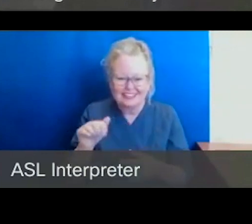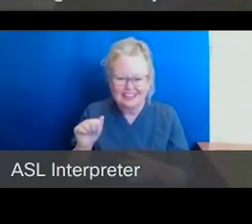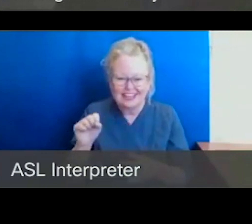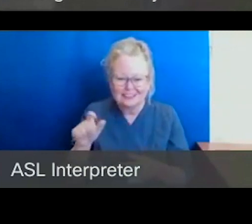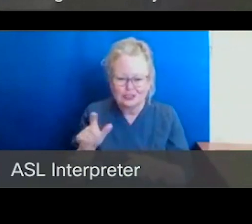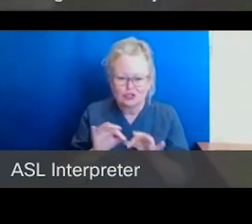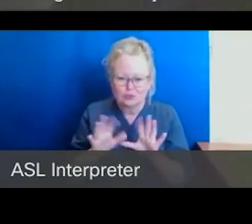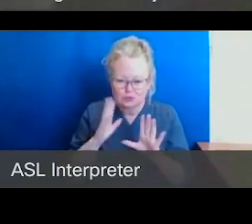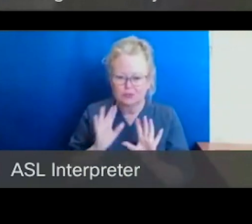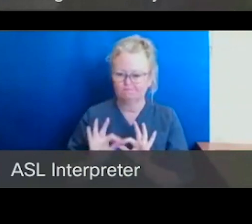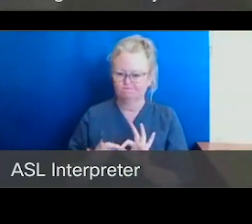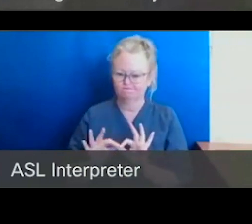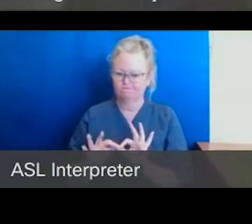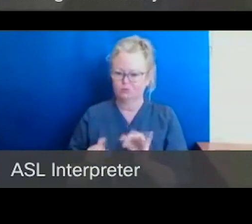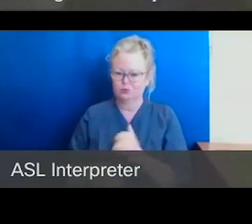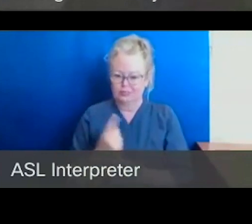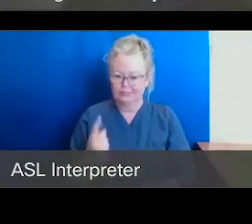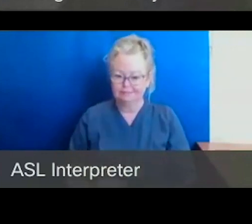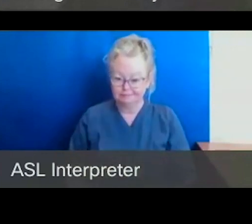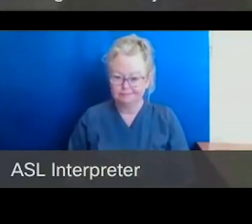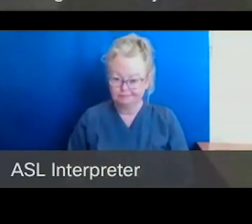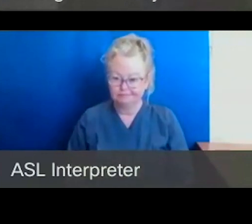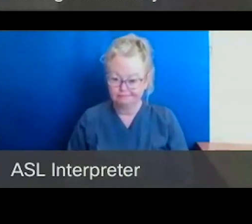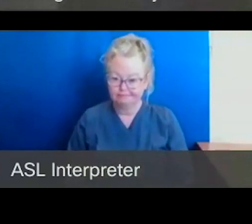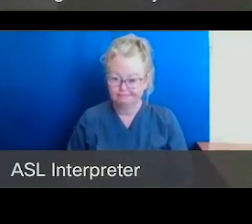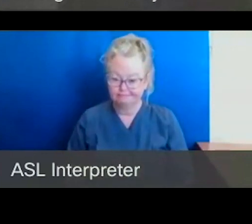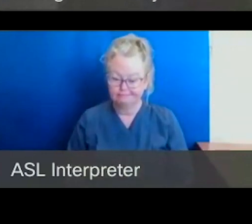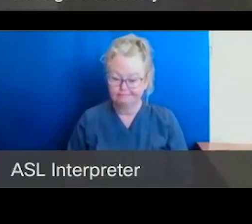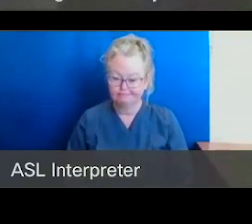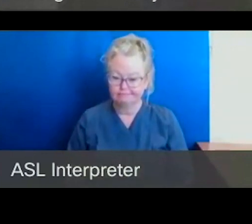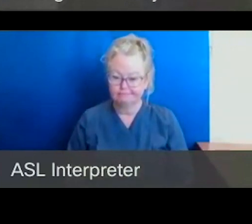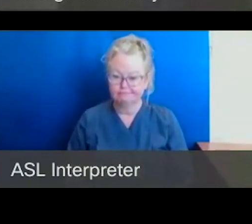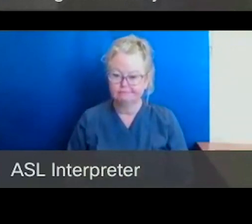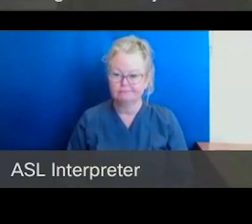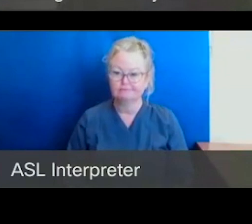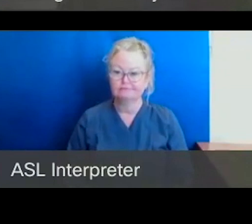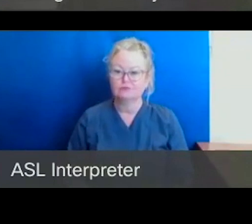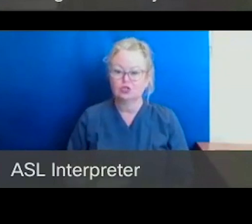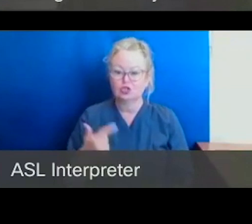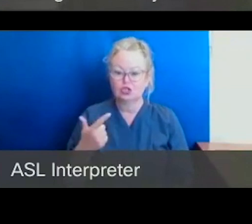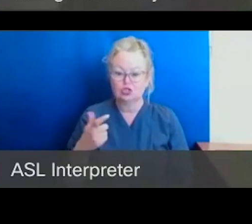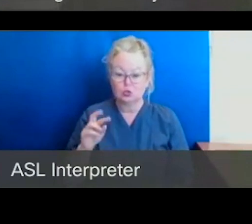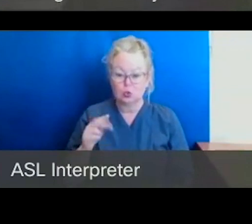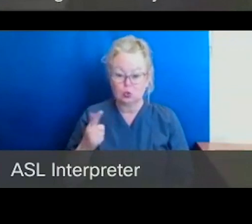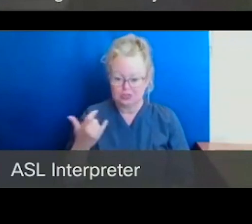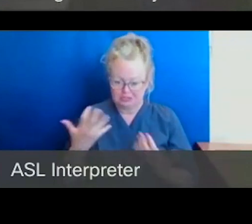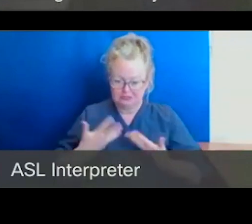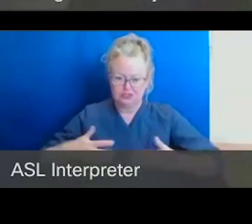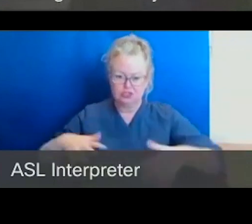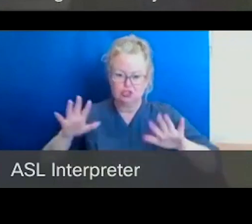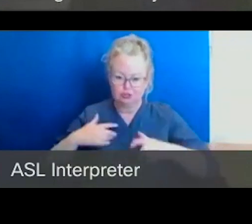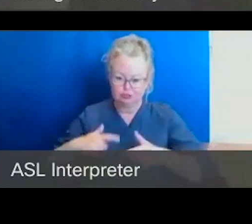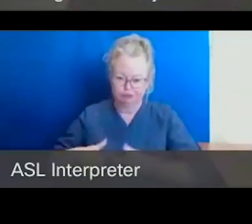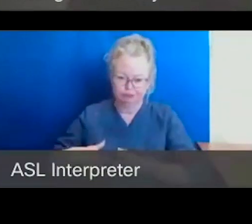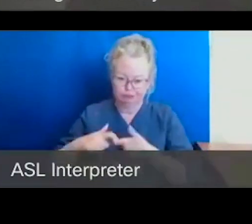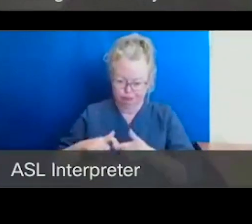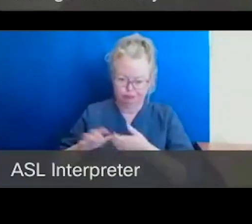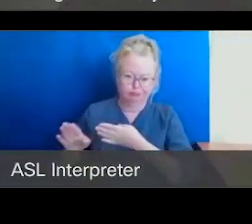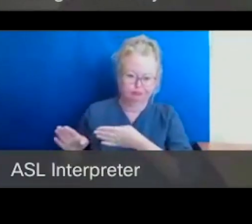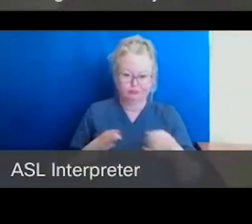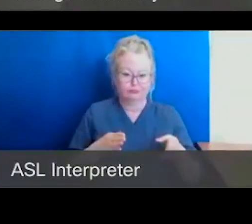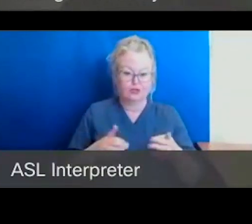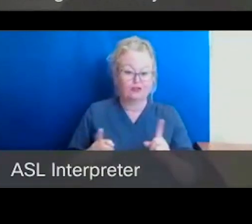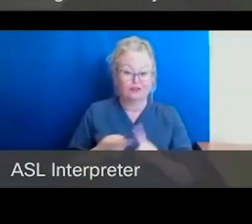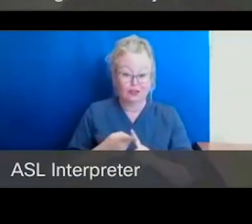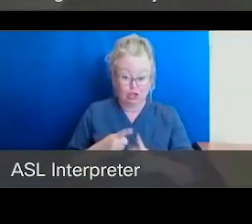providing services today. With that, I am going to turn to Alan Ruby for our